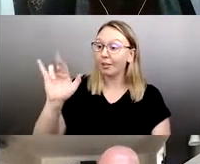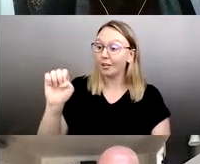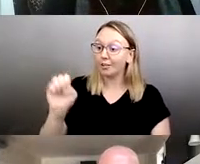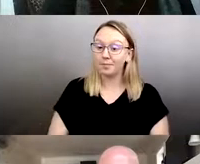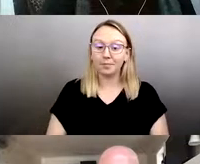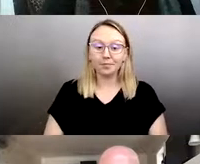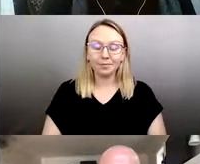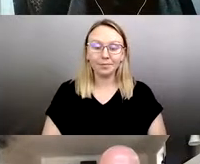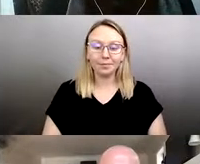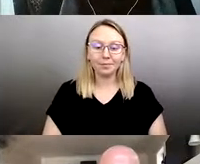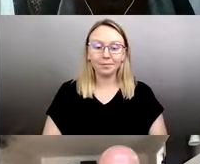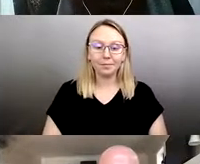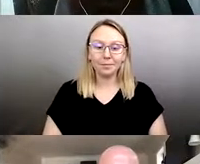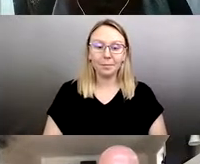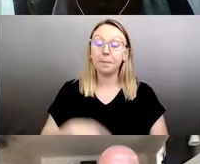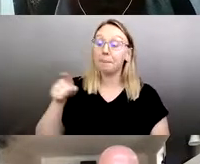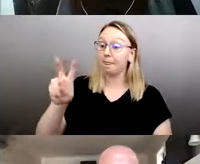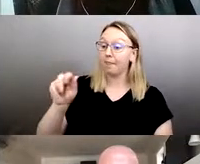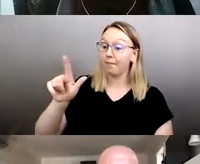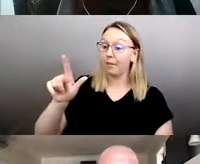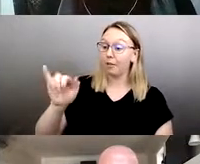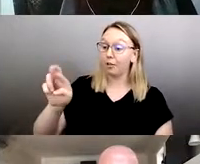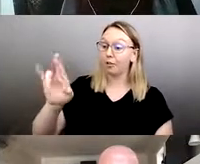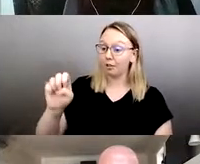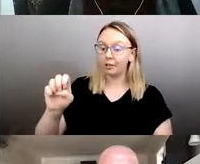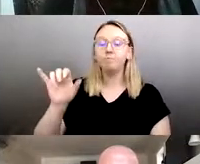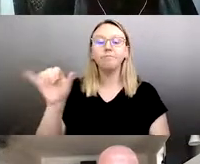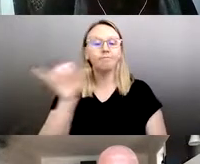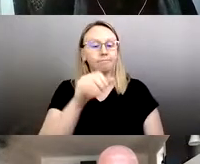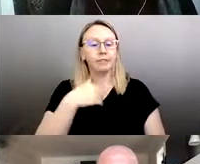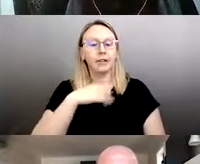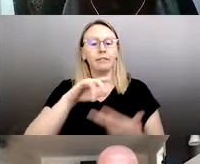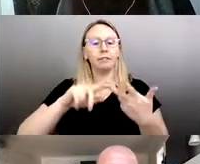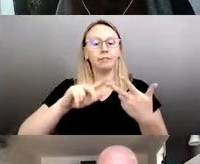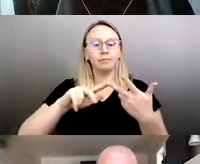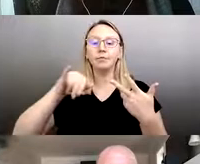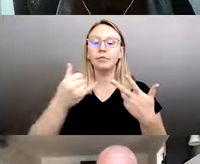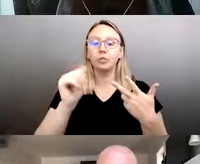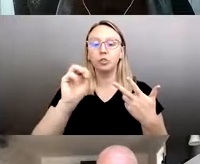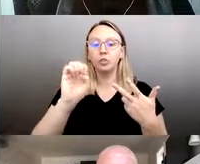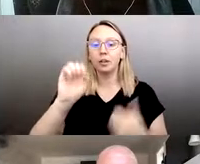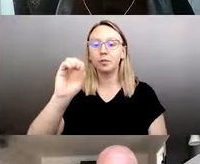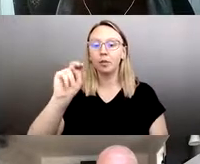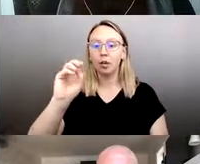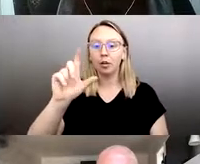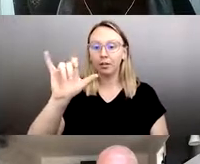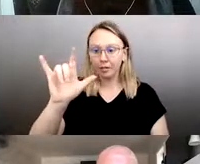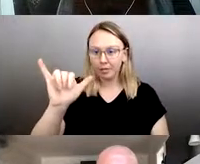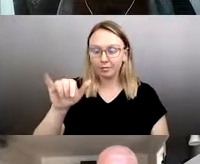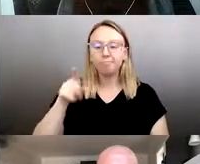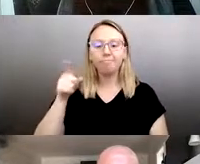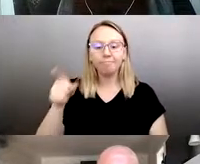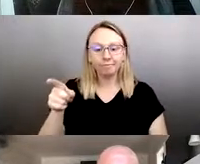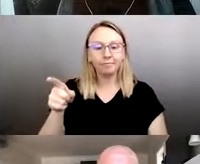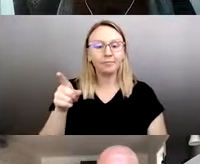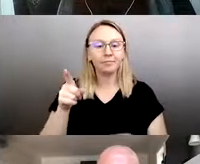Along with Valerie is James Connolly, who is the collection manager at the Roger Brown Study Collection, who will